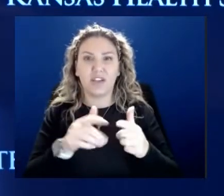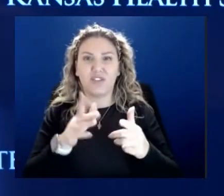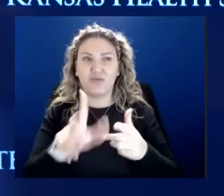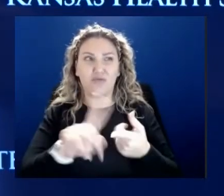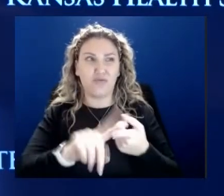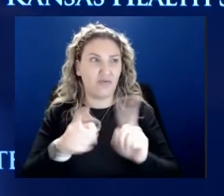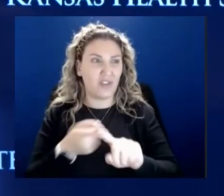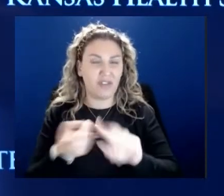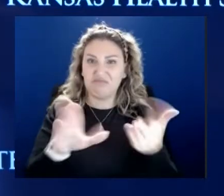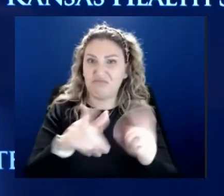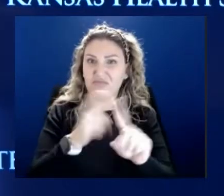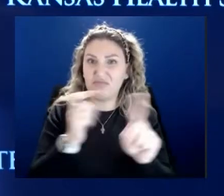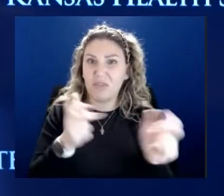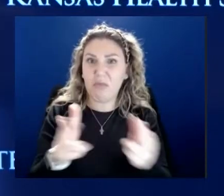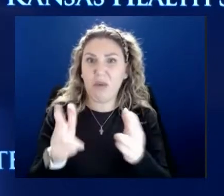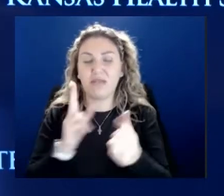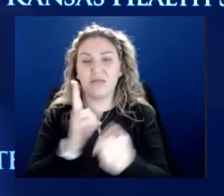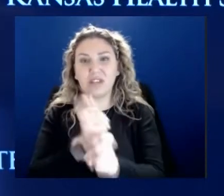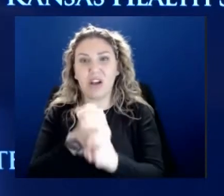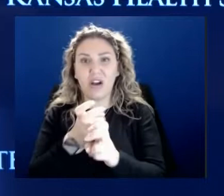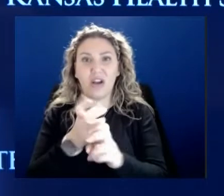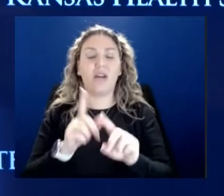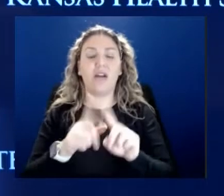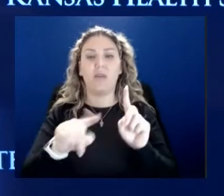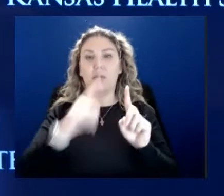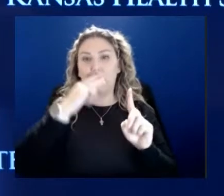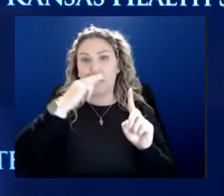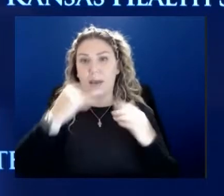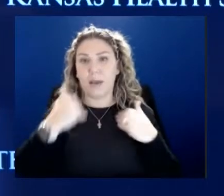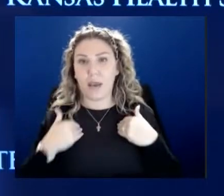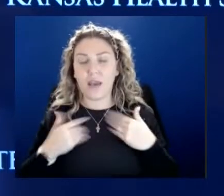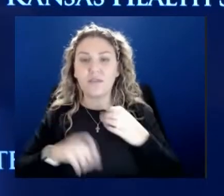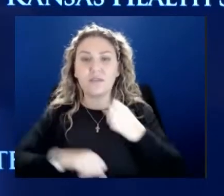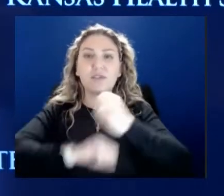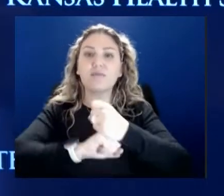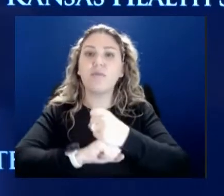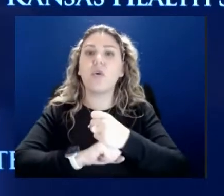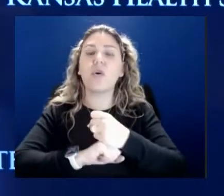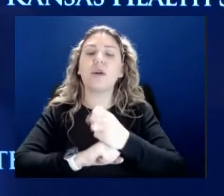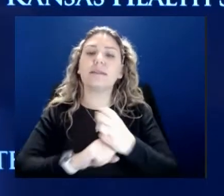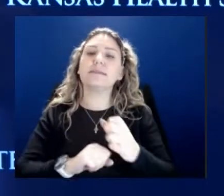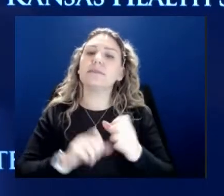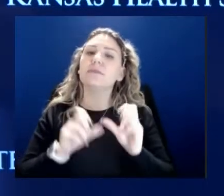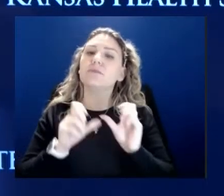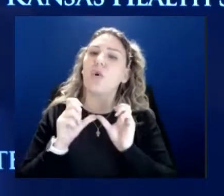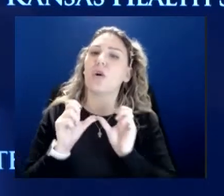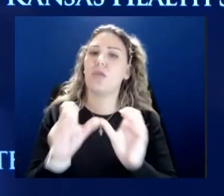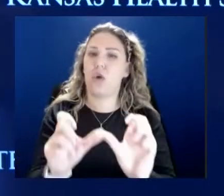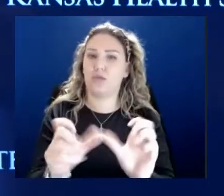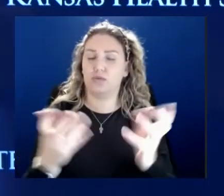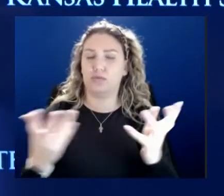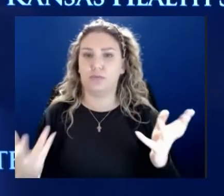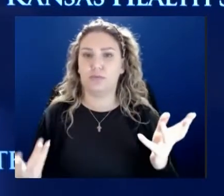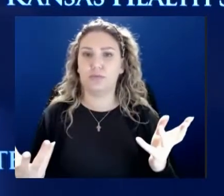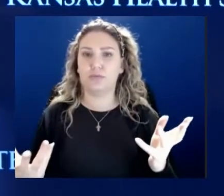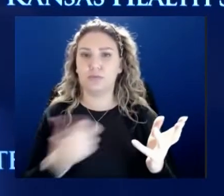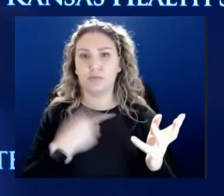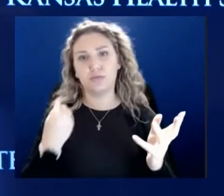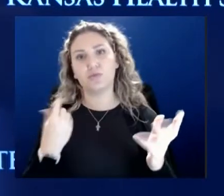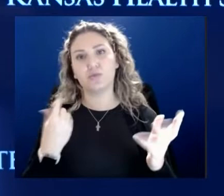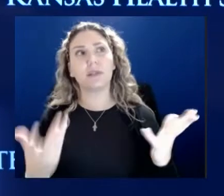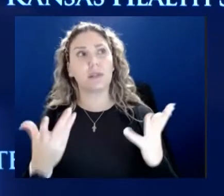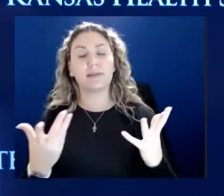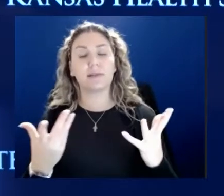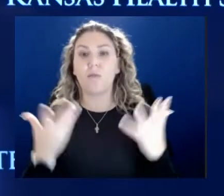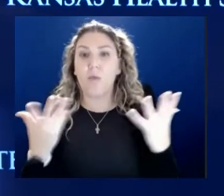be hard. And so for these kiddos to be able to have some support that's longer term, the risk factor for these kiddos are they're going to engage